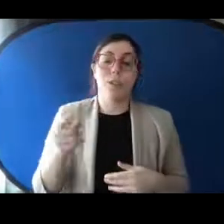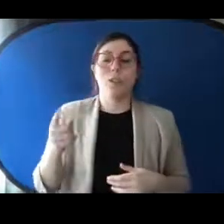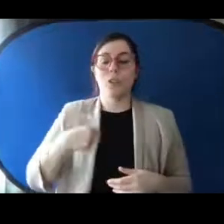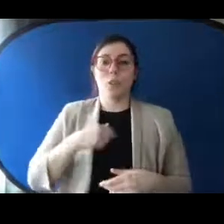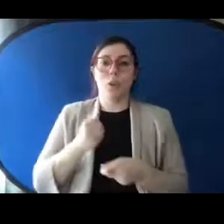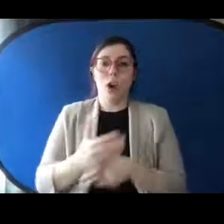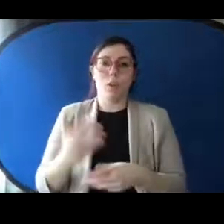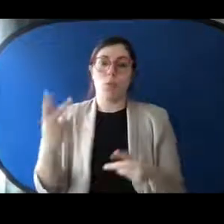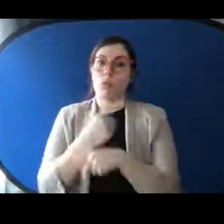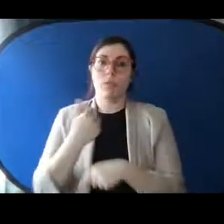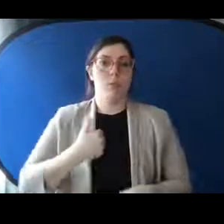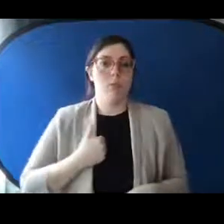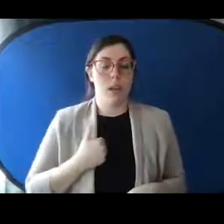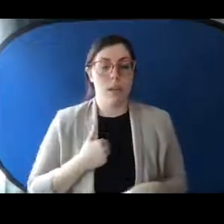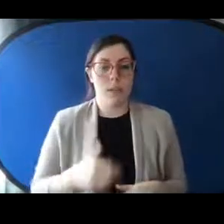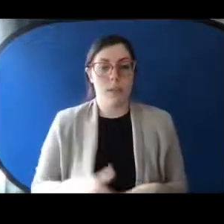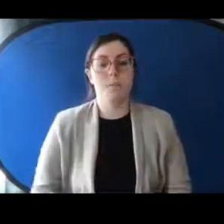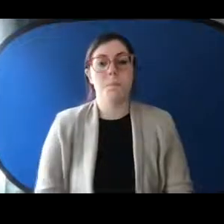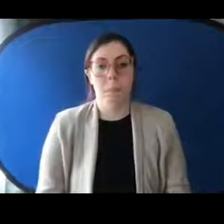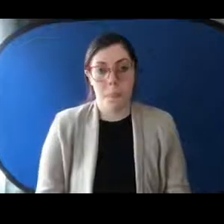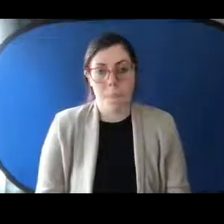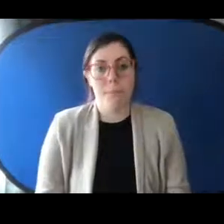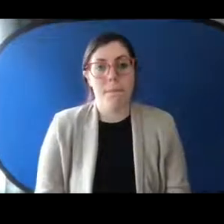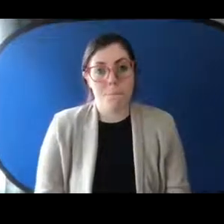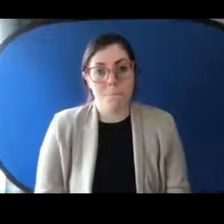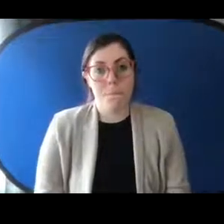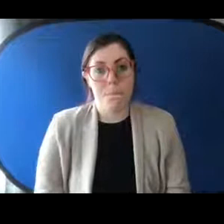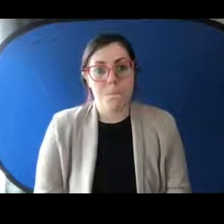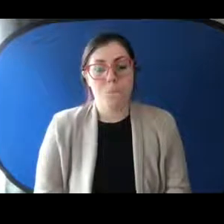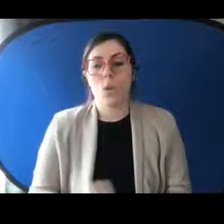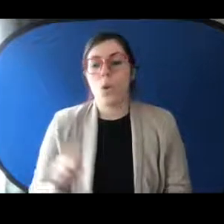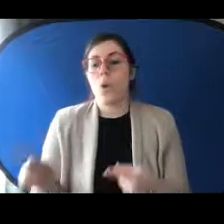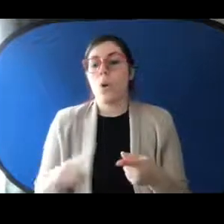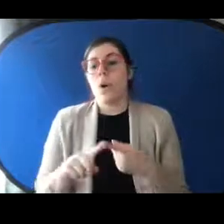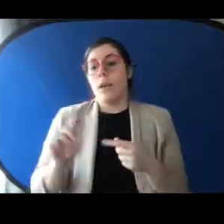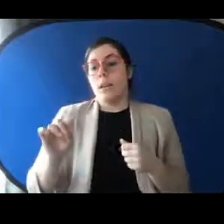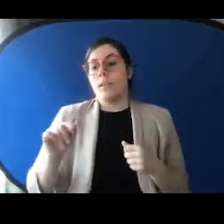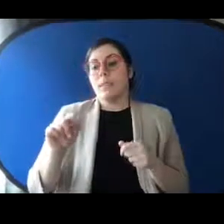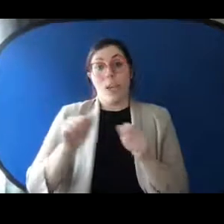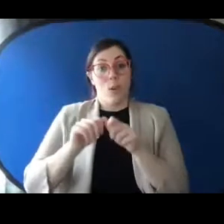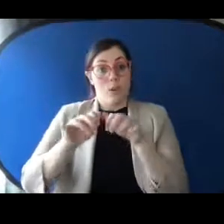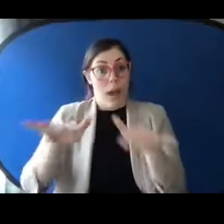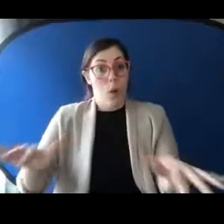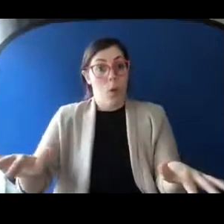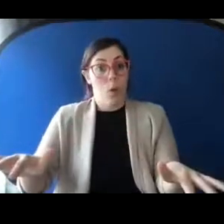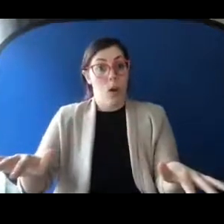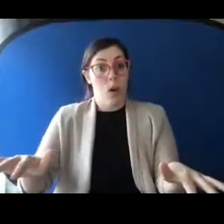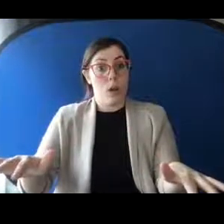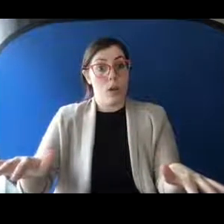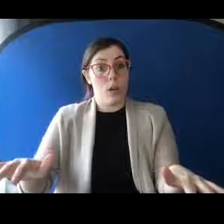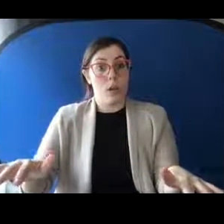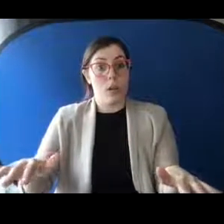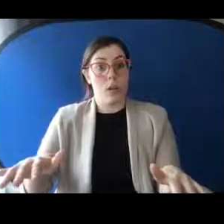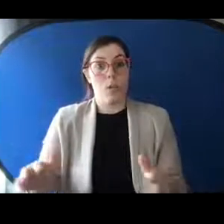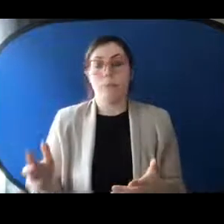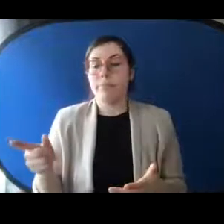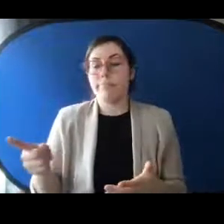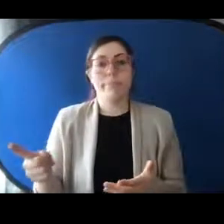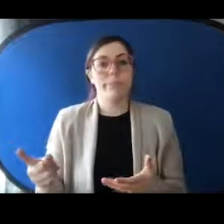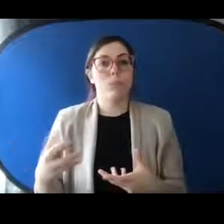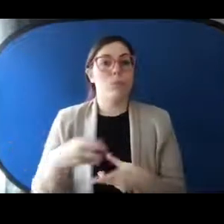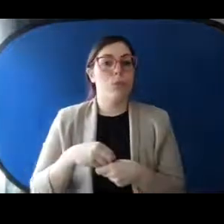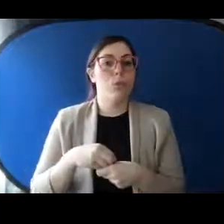move on to the next slide, when the data goes out, it goes out with a use